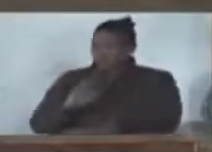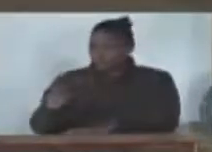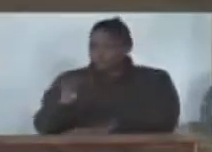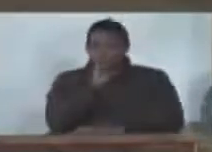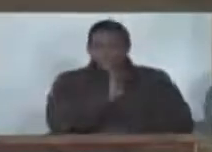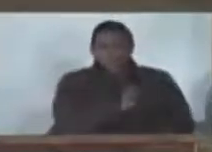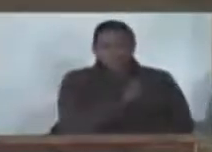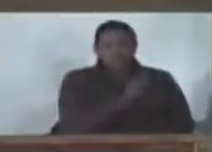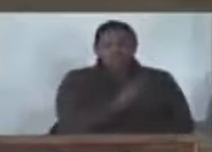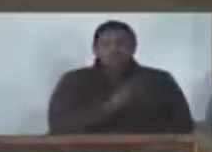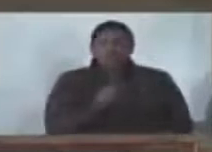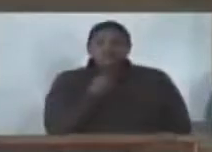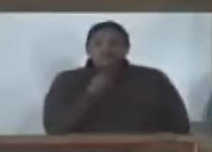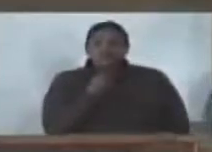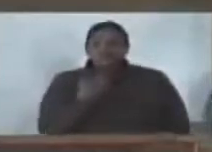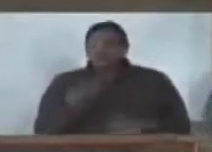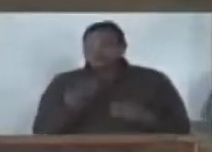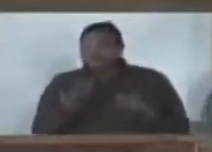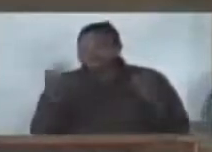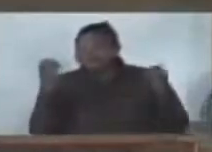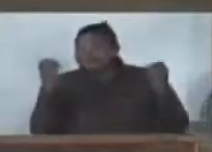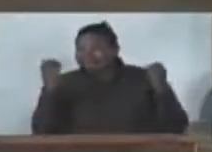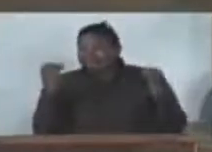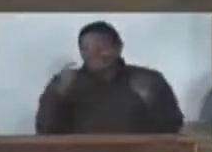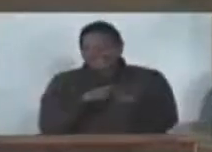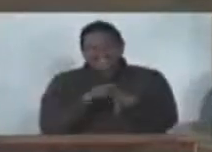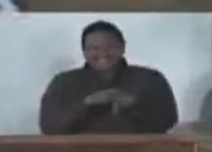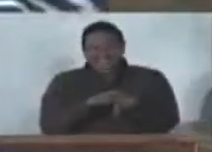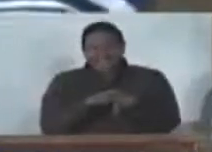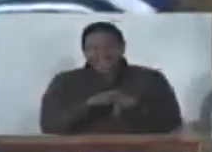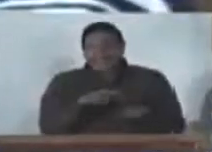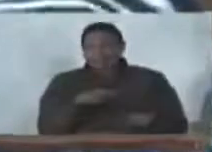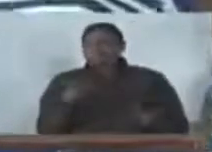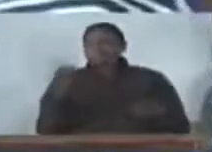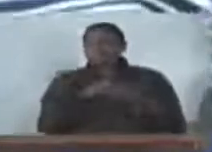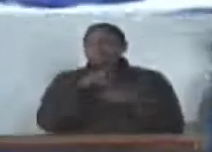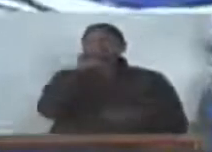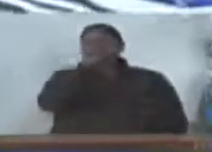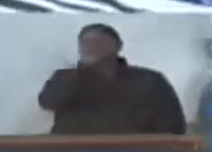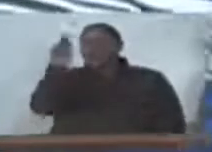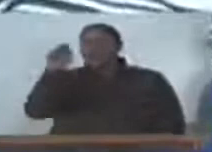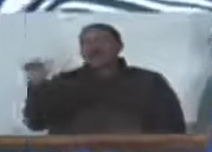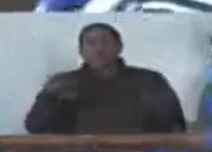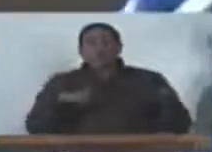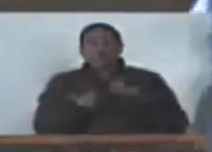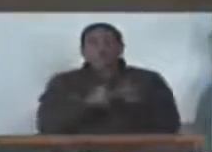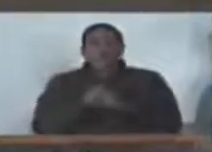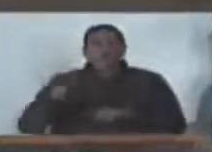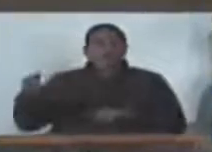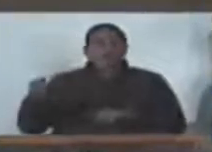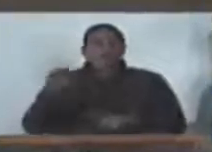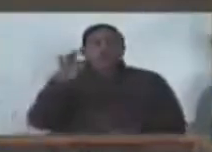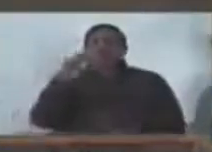were chopped several times by her ex-boyfriend in St. Anne in August of this year. Francis